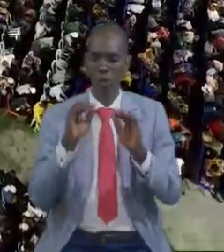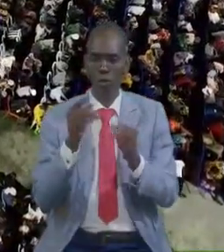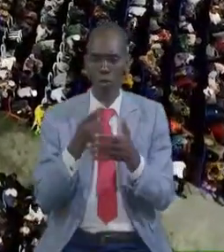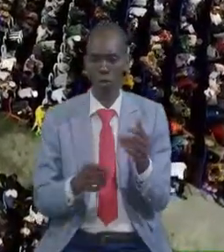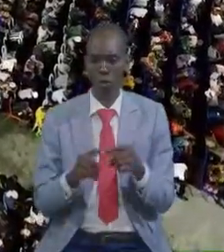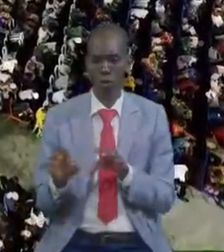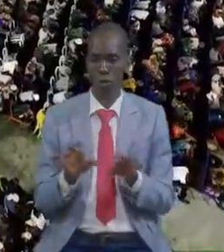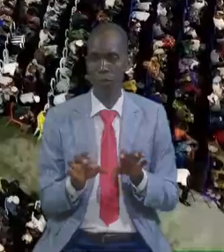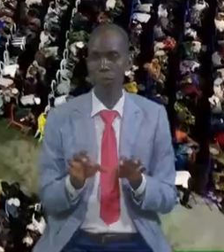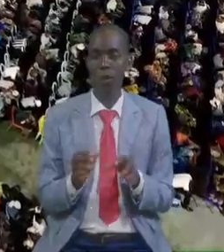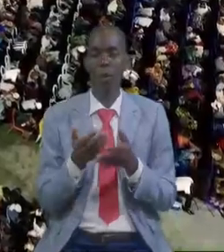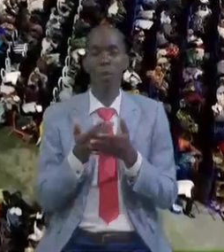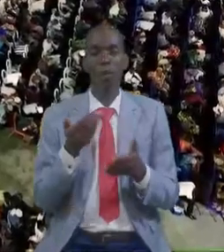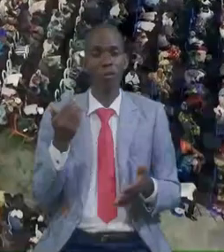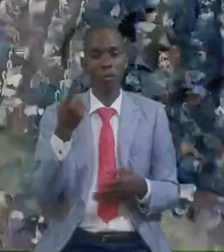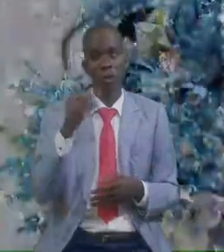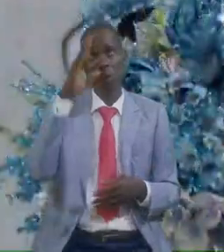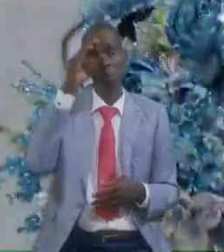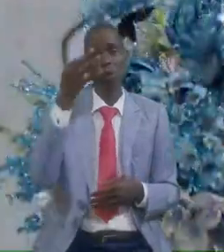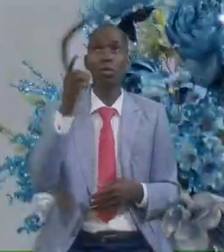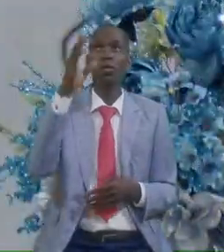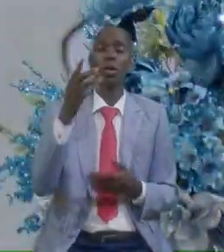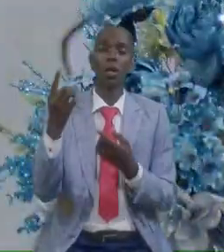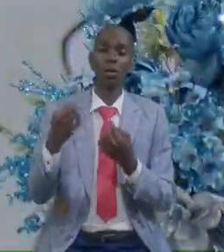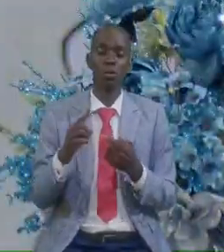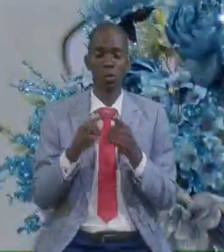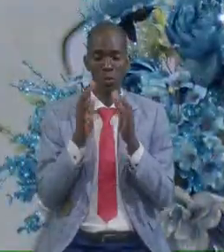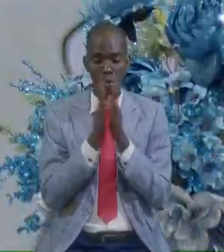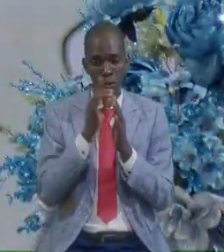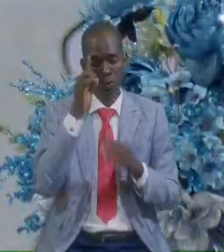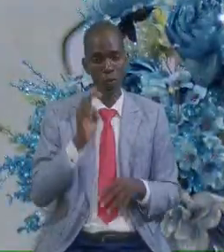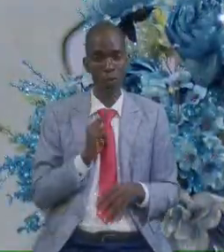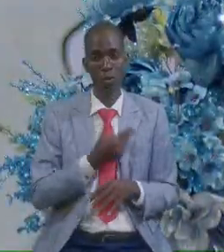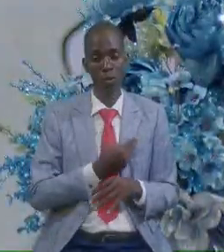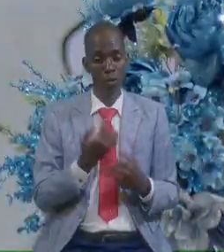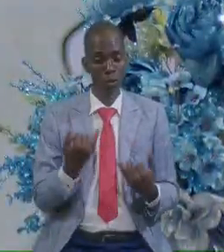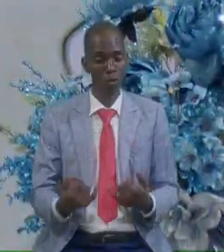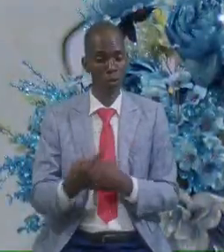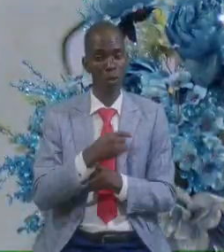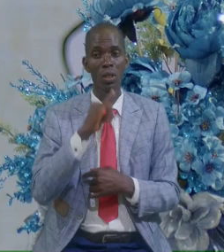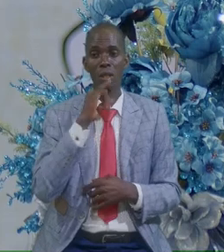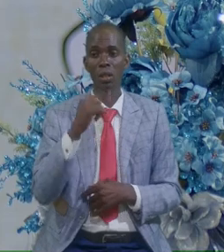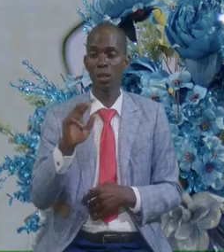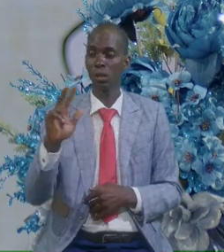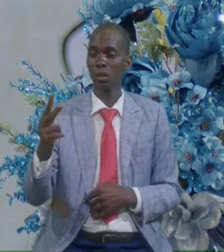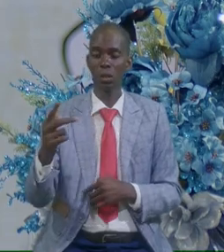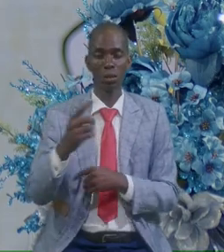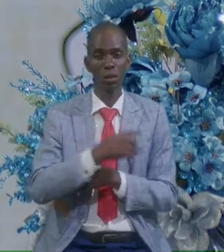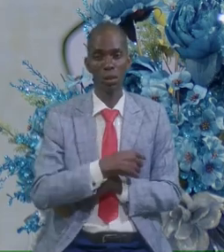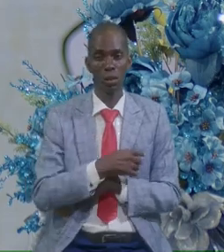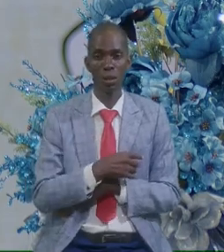the covenant, comes to pray for us. Today is day three. These three things must be